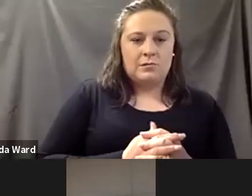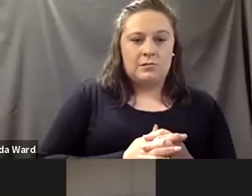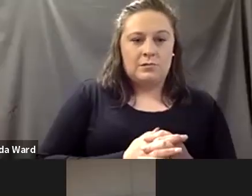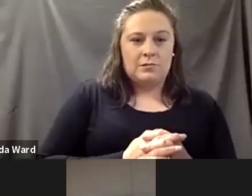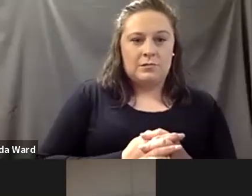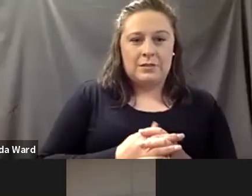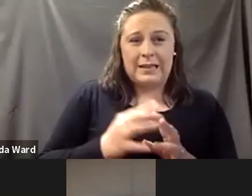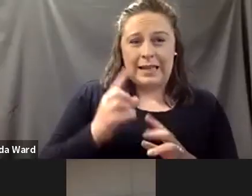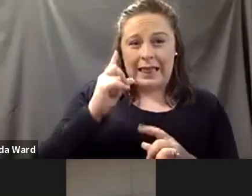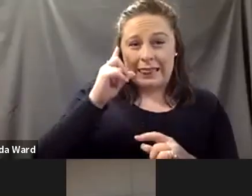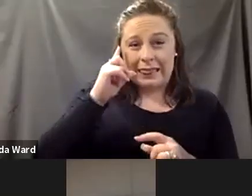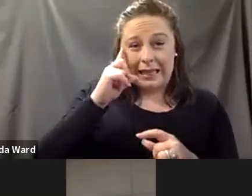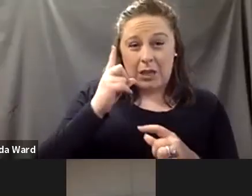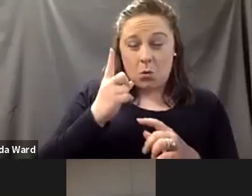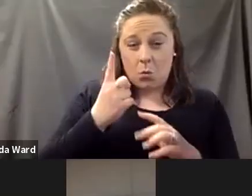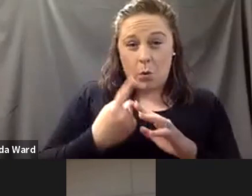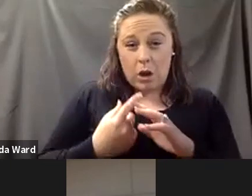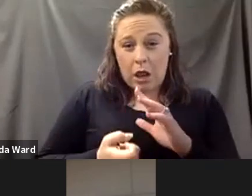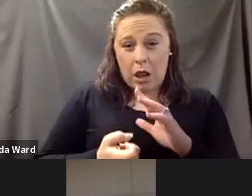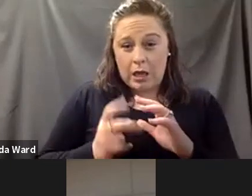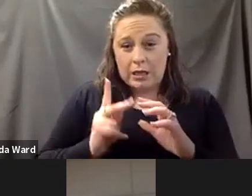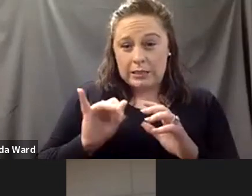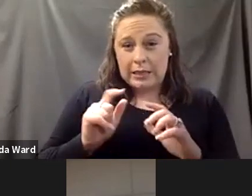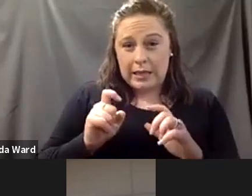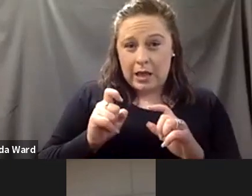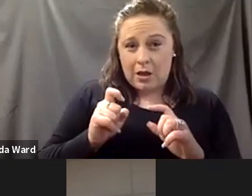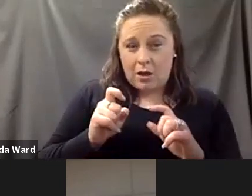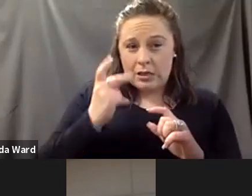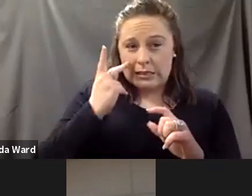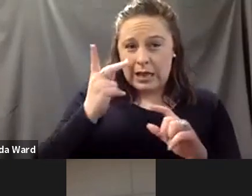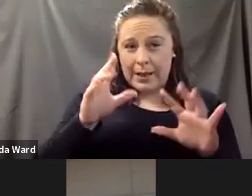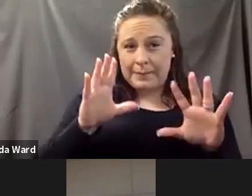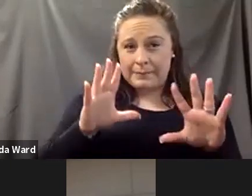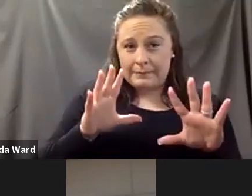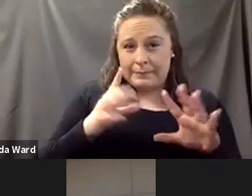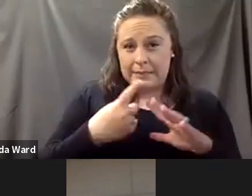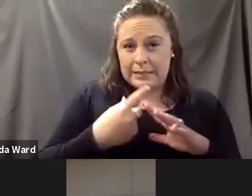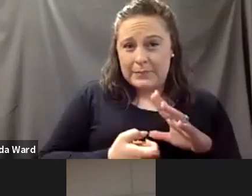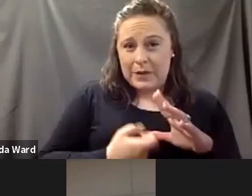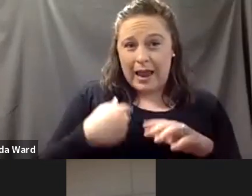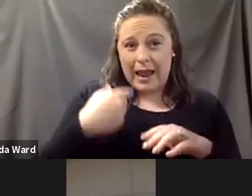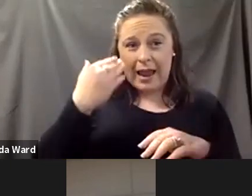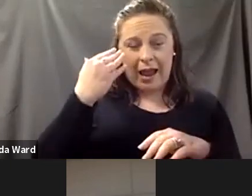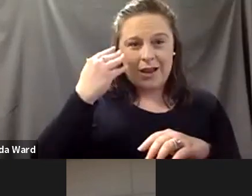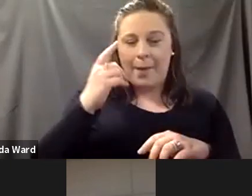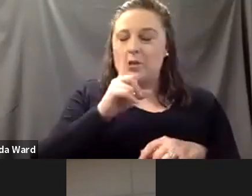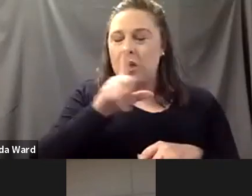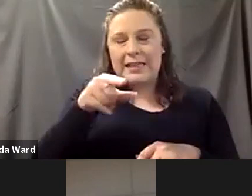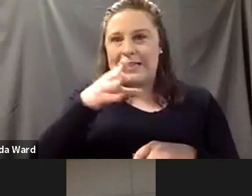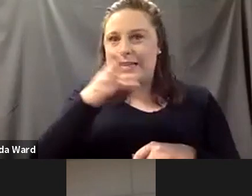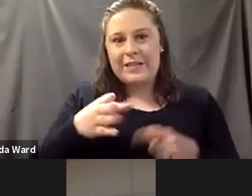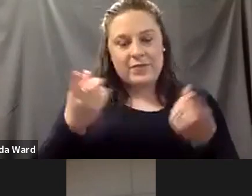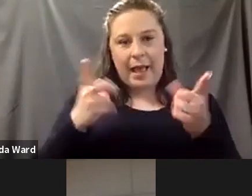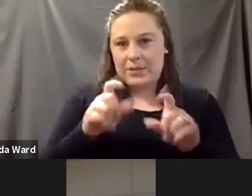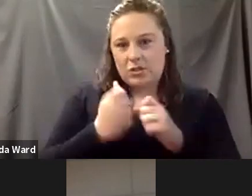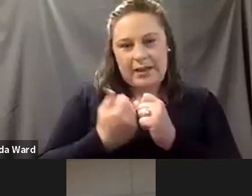I think we may have just lost Kyle. I just saw him disappear from the screen. I'm sure that this never happens to anybody else that's